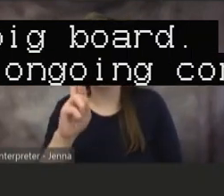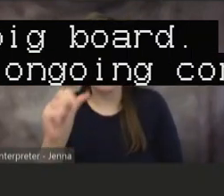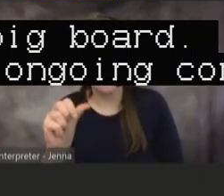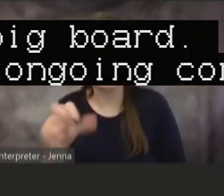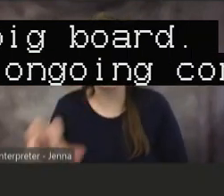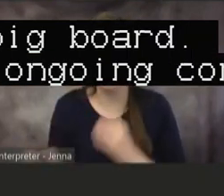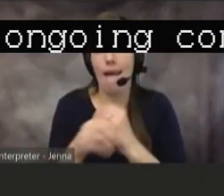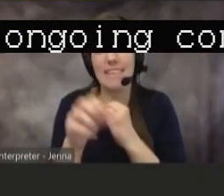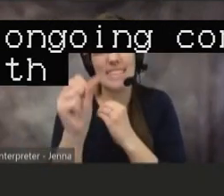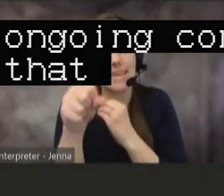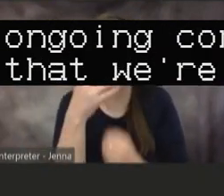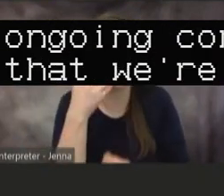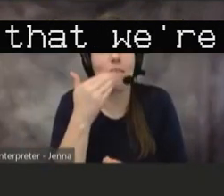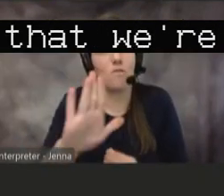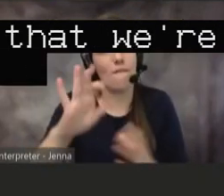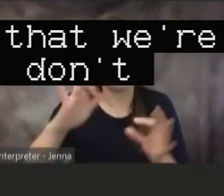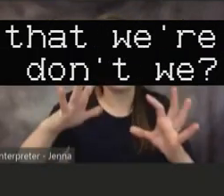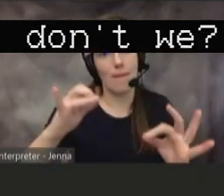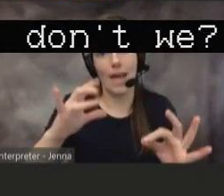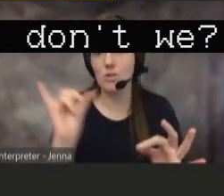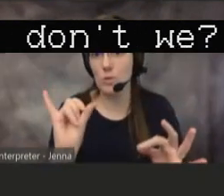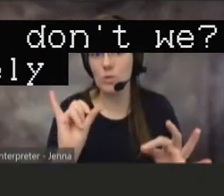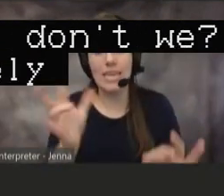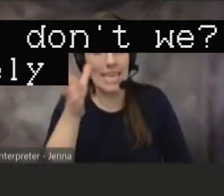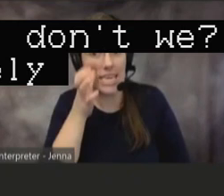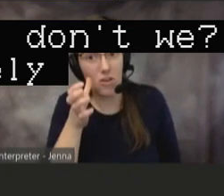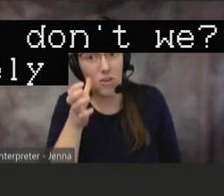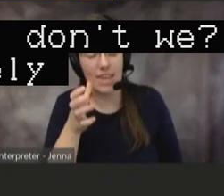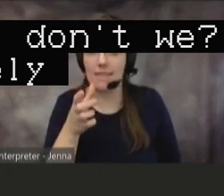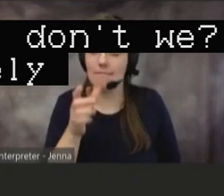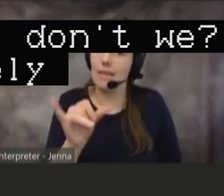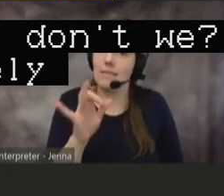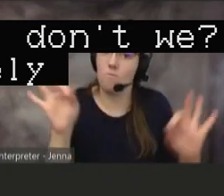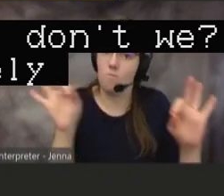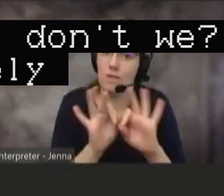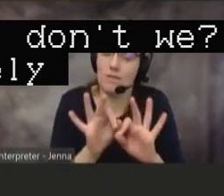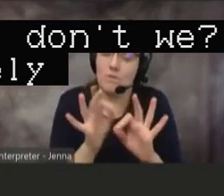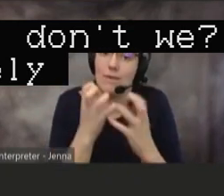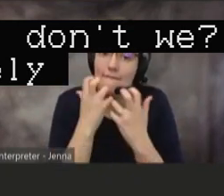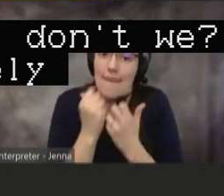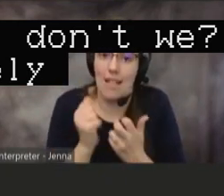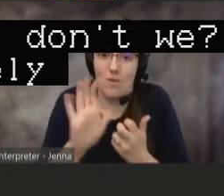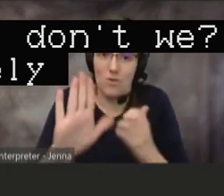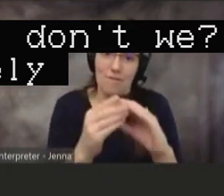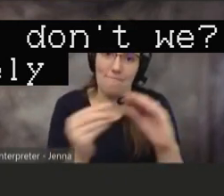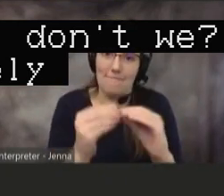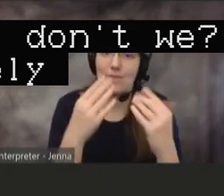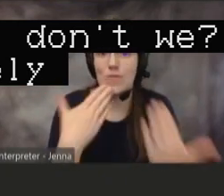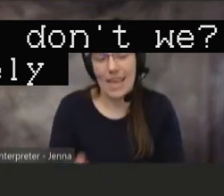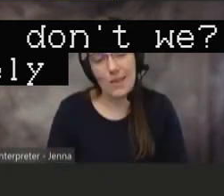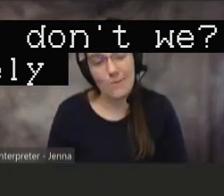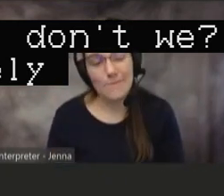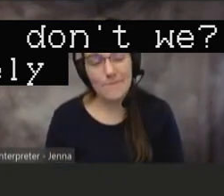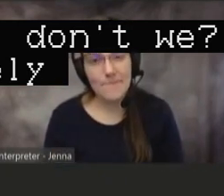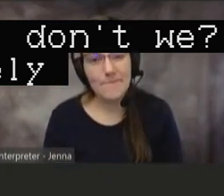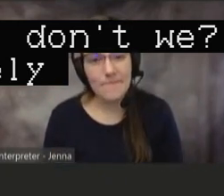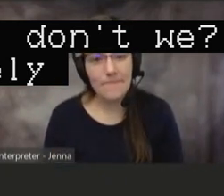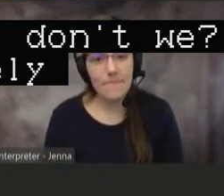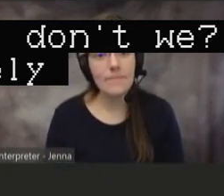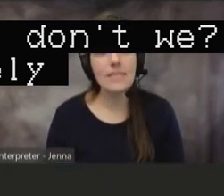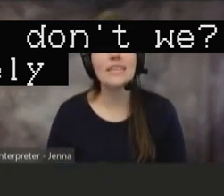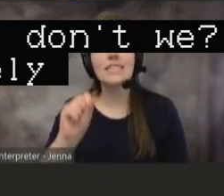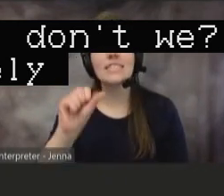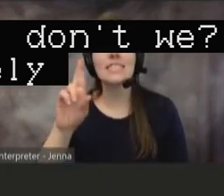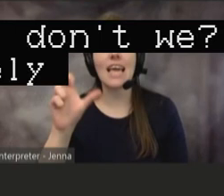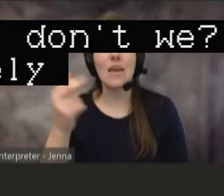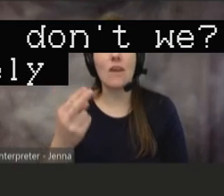well. Hearing it is just as important, and we value everything you have to say. So thank you for that. So basically what it comes